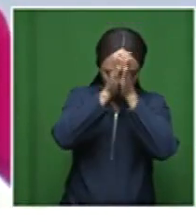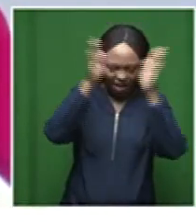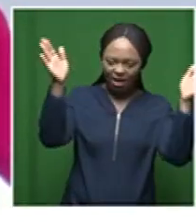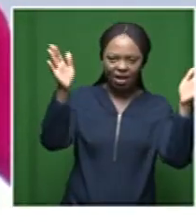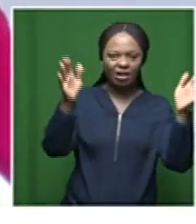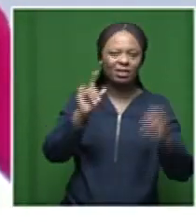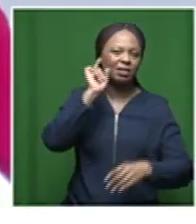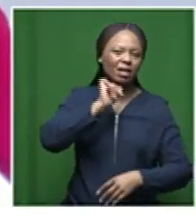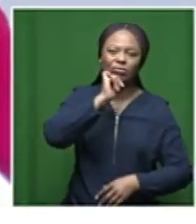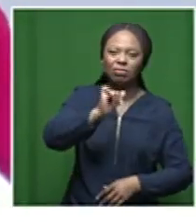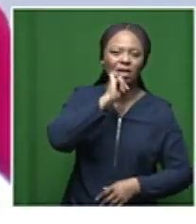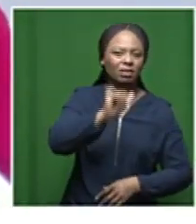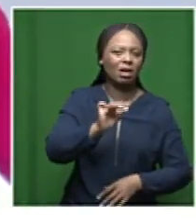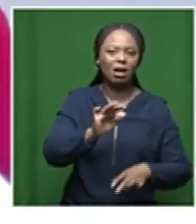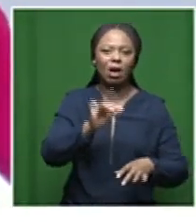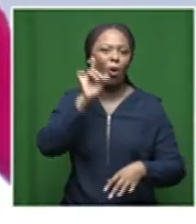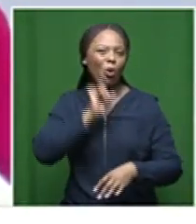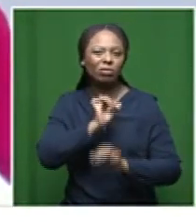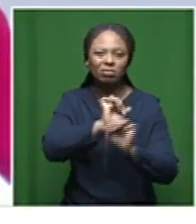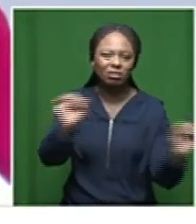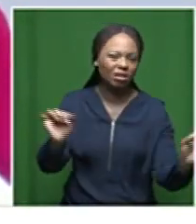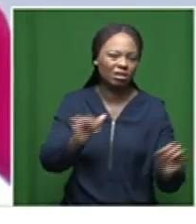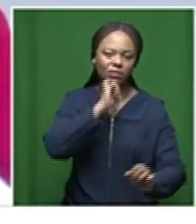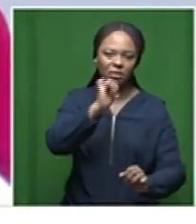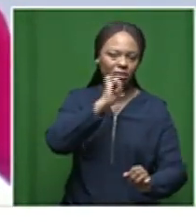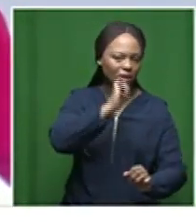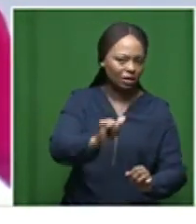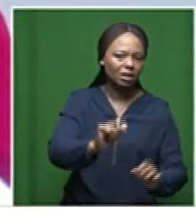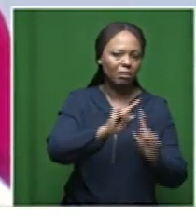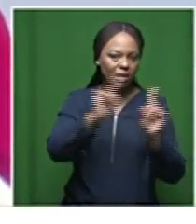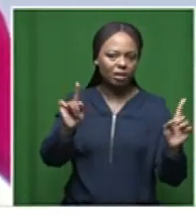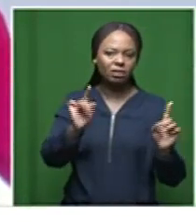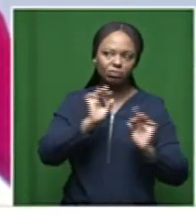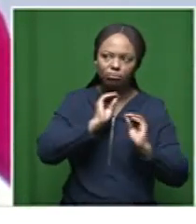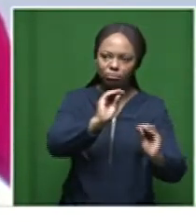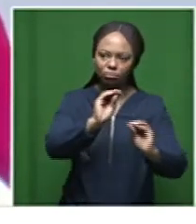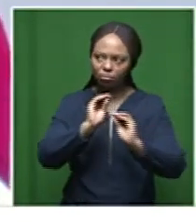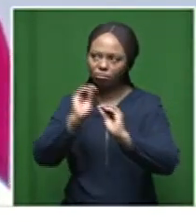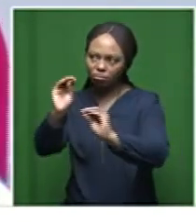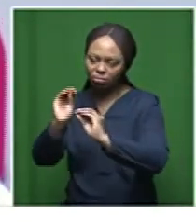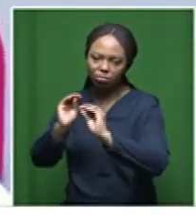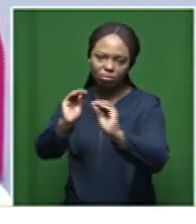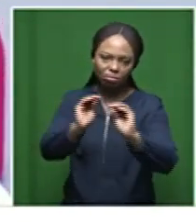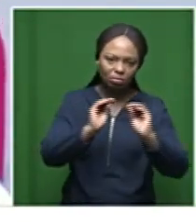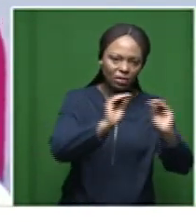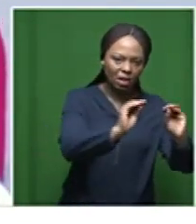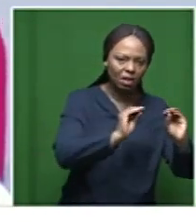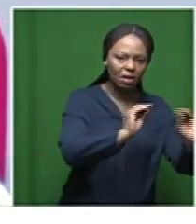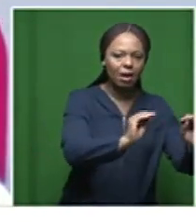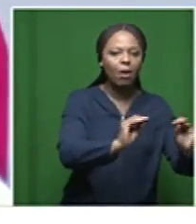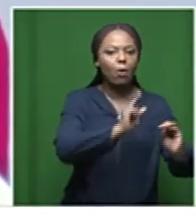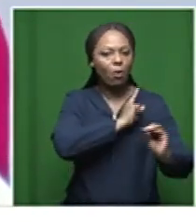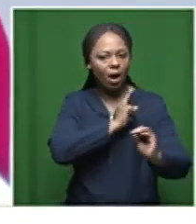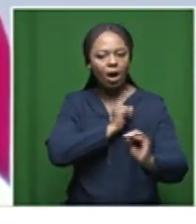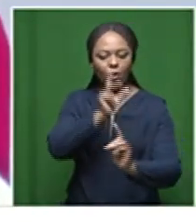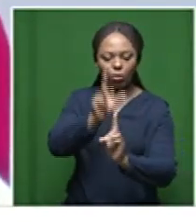regardless of age, to try and educate on the importance of blood